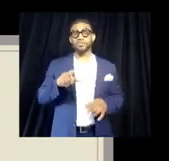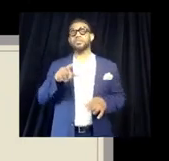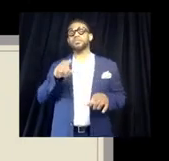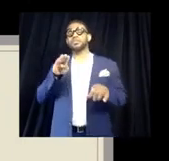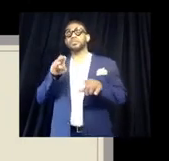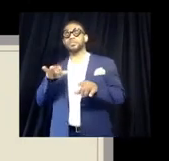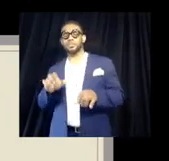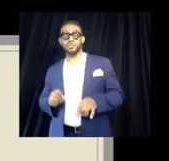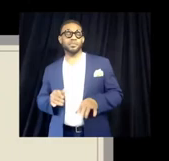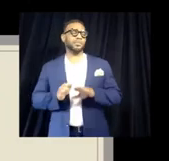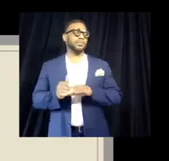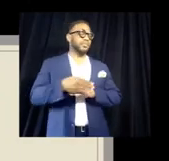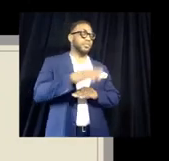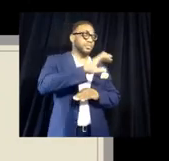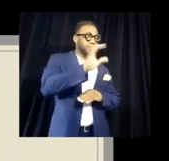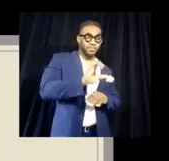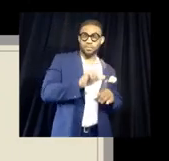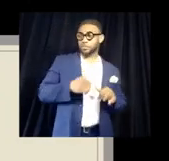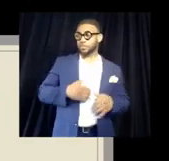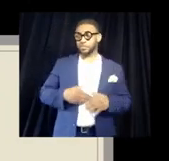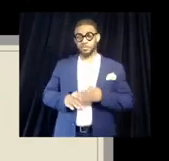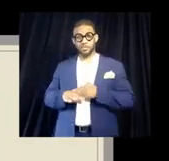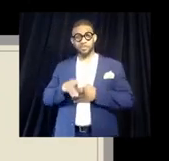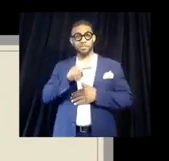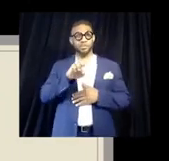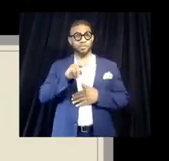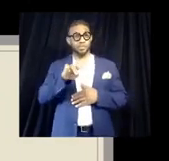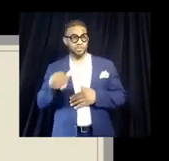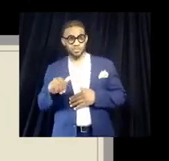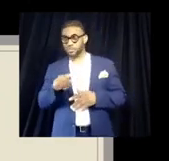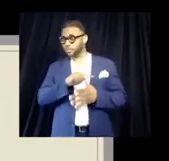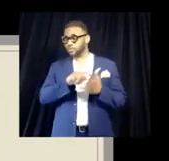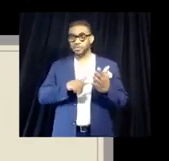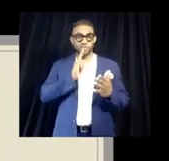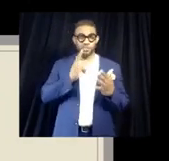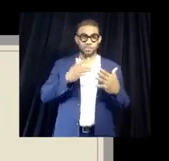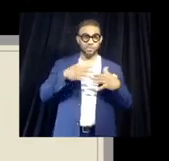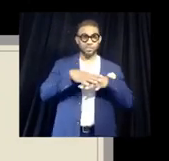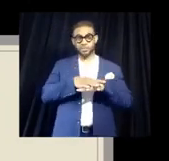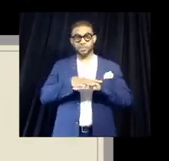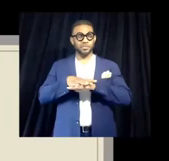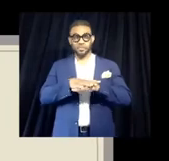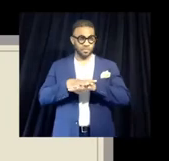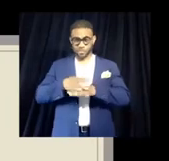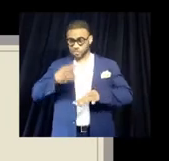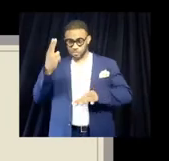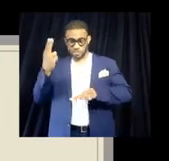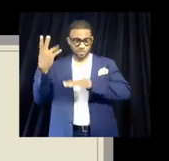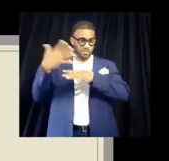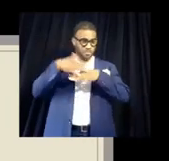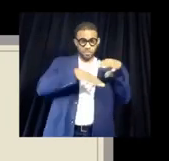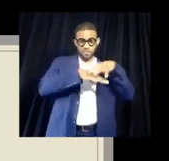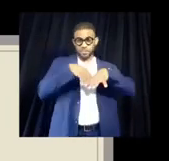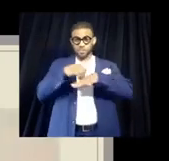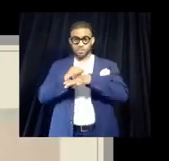Nenna. In the Bahamas, Nina. In Chicago, where I was born, Nena. These are the intersections of histories